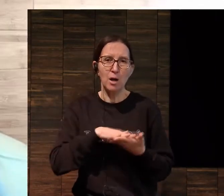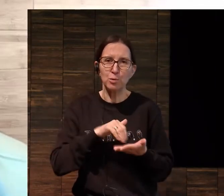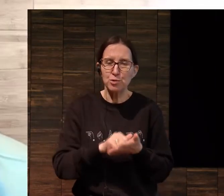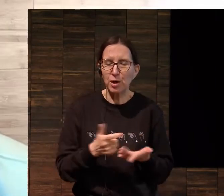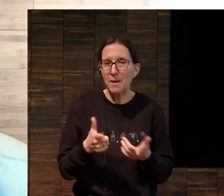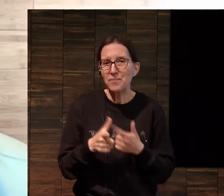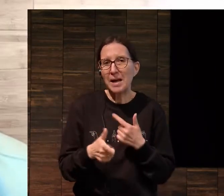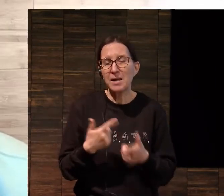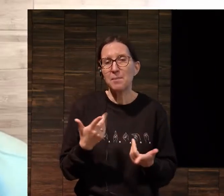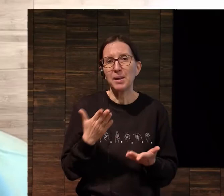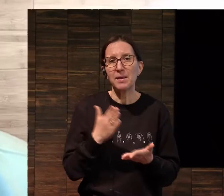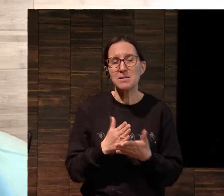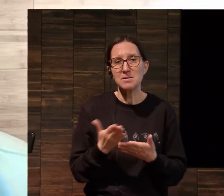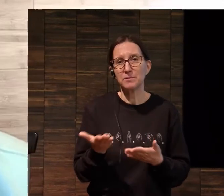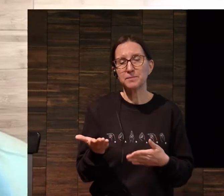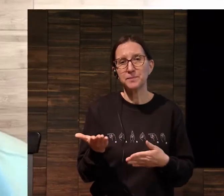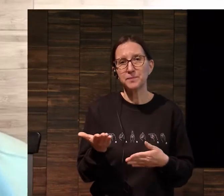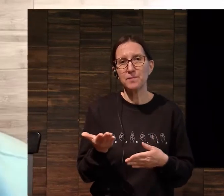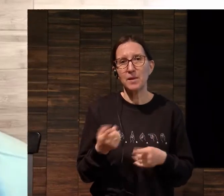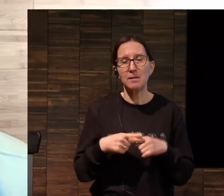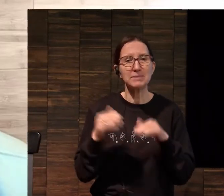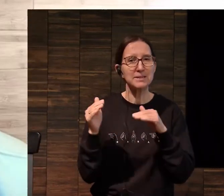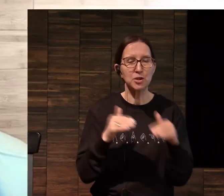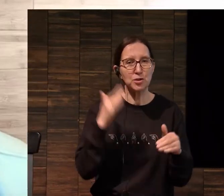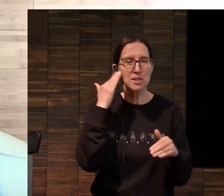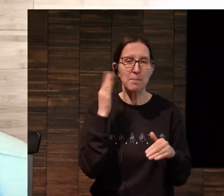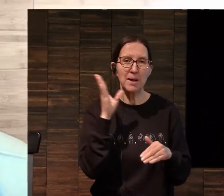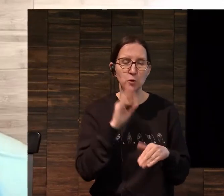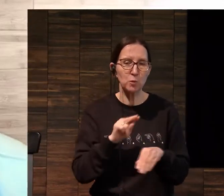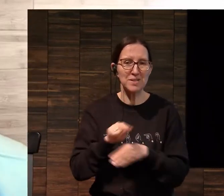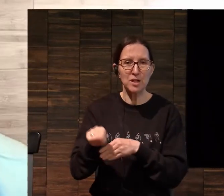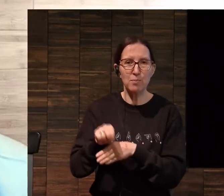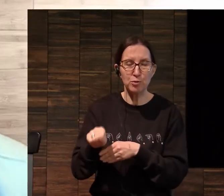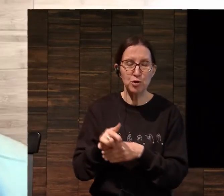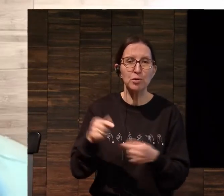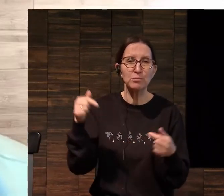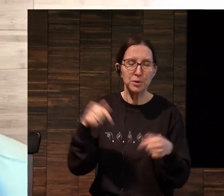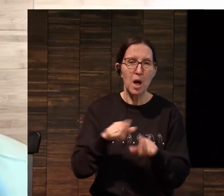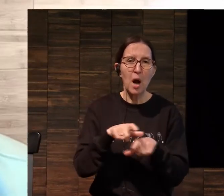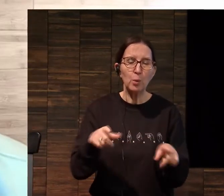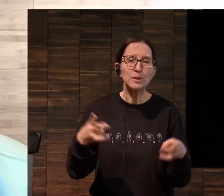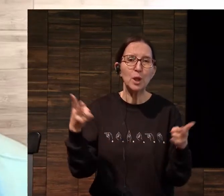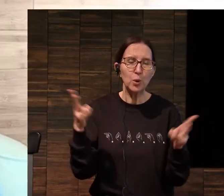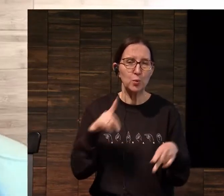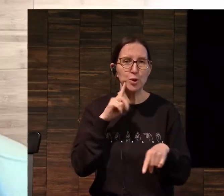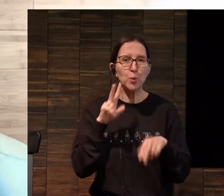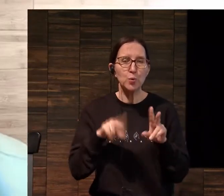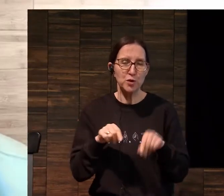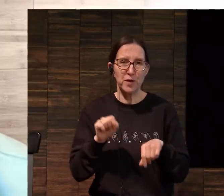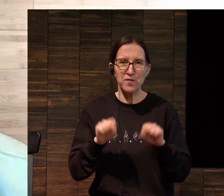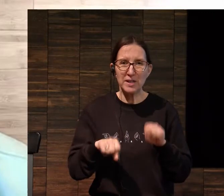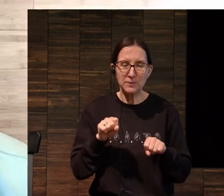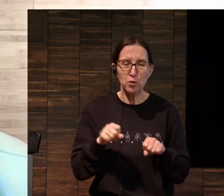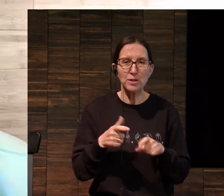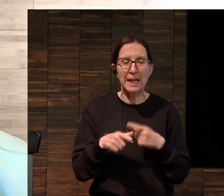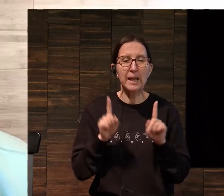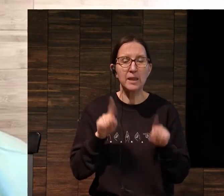of your target language, you need to make sure that you have some sort of option or shift that allows for them to be covered as